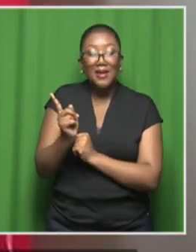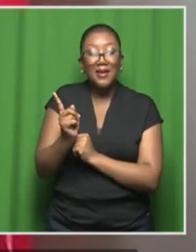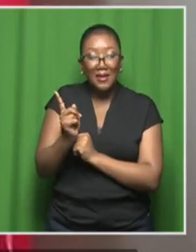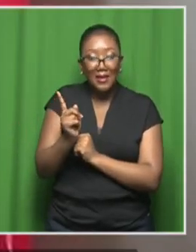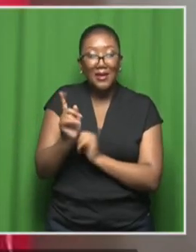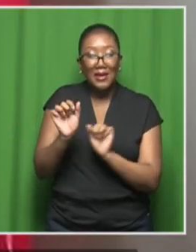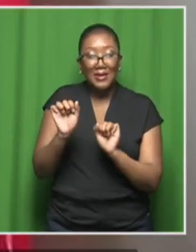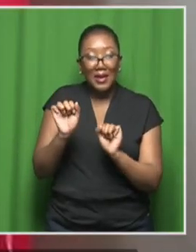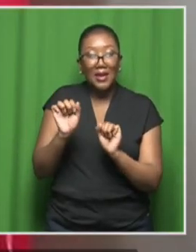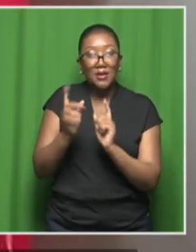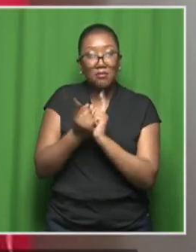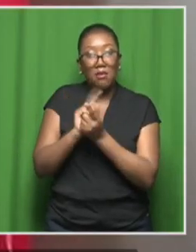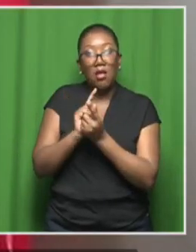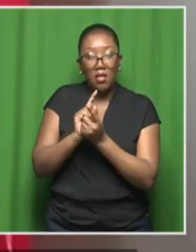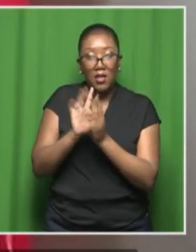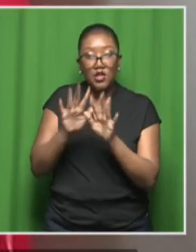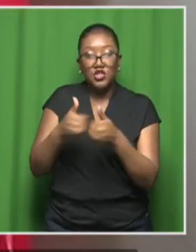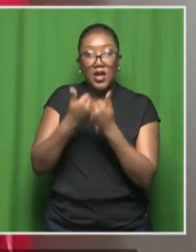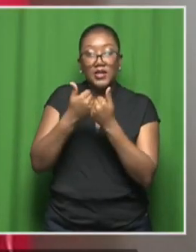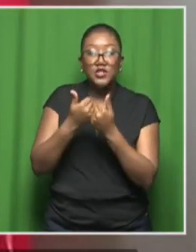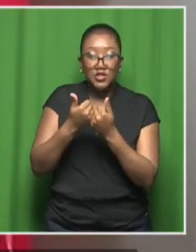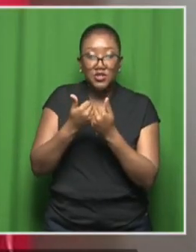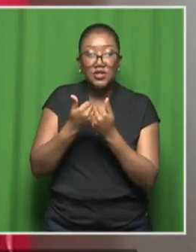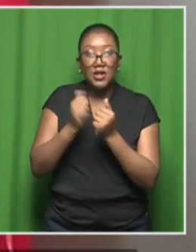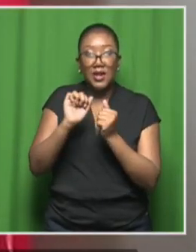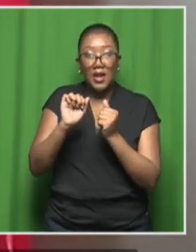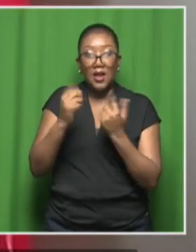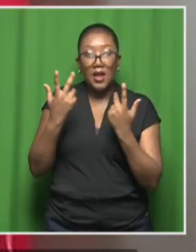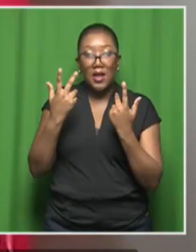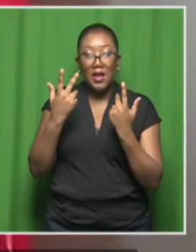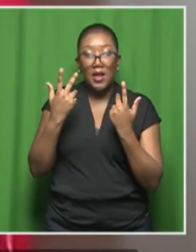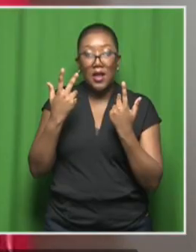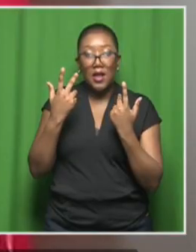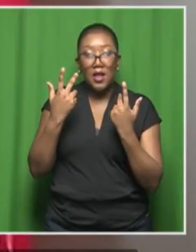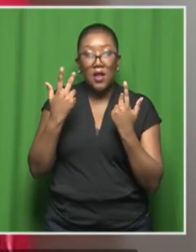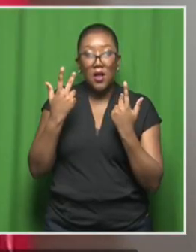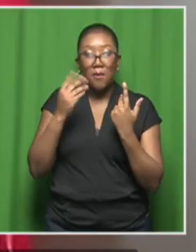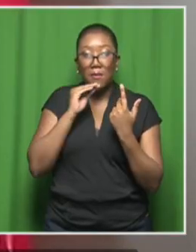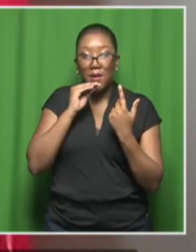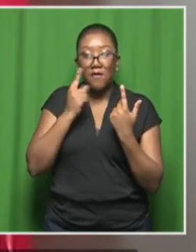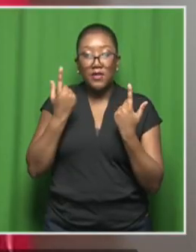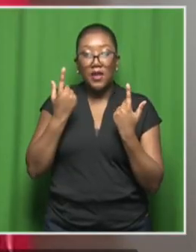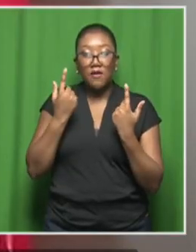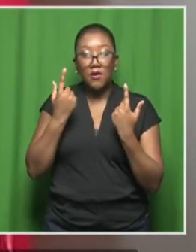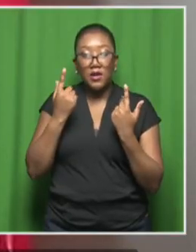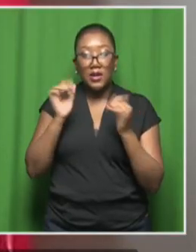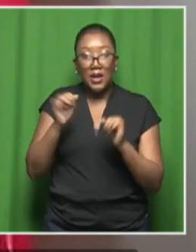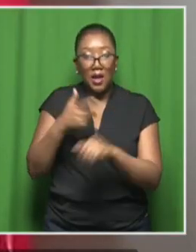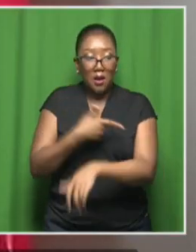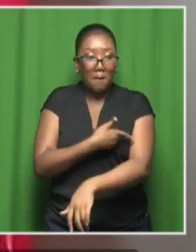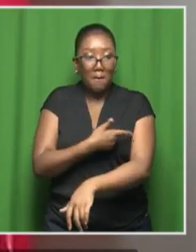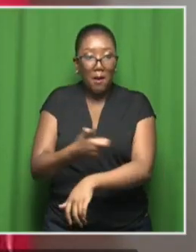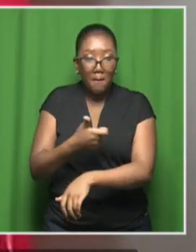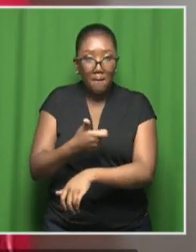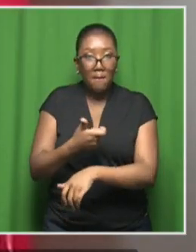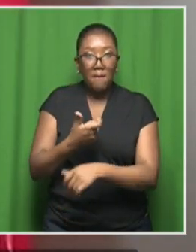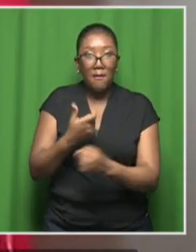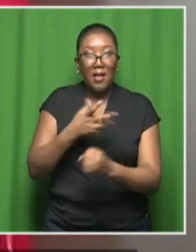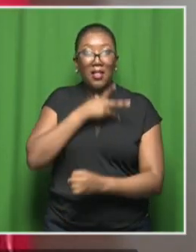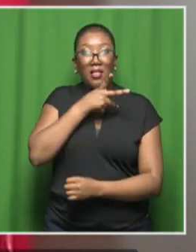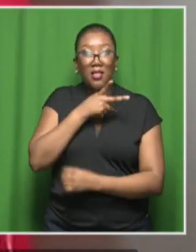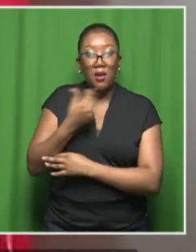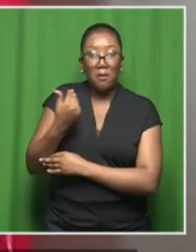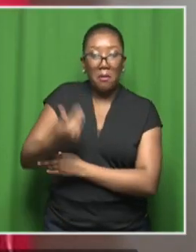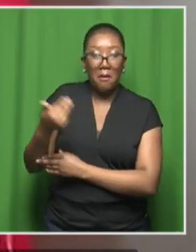a number of other challenges. That means that people are being bled more frequently than they should. And